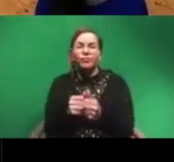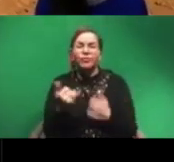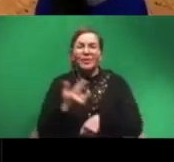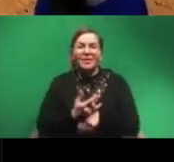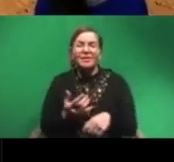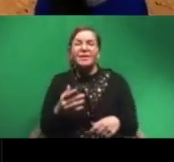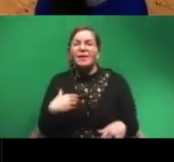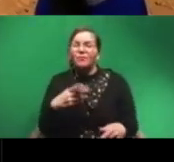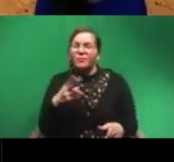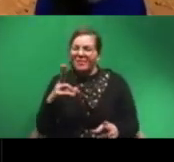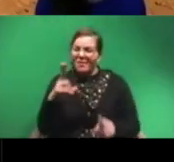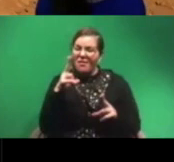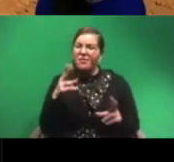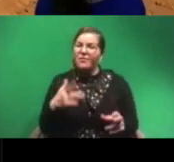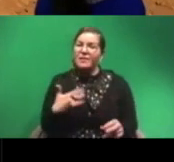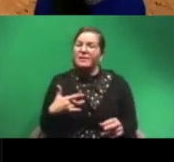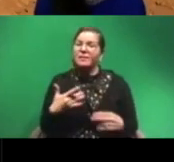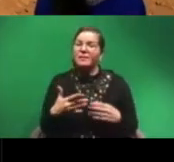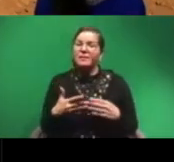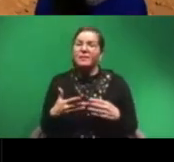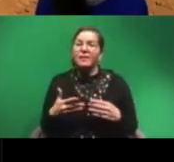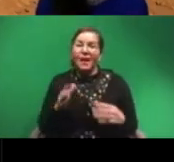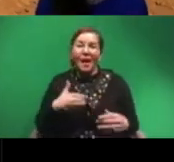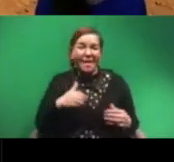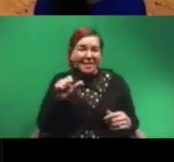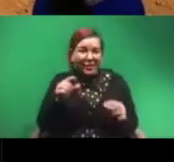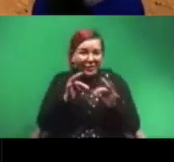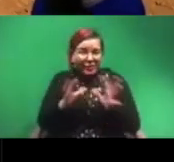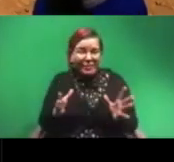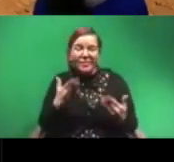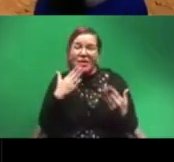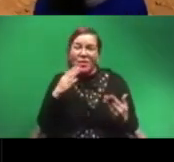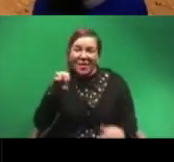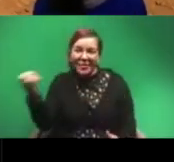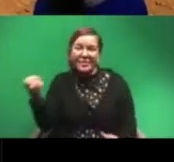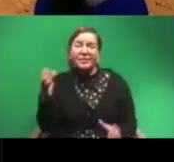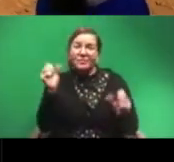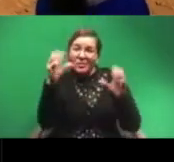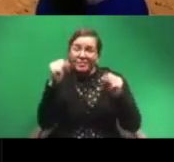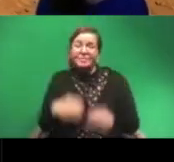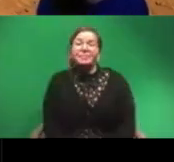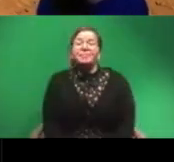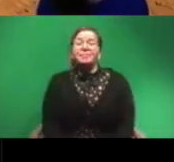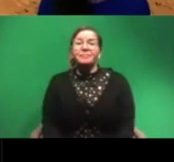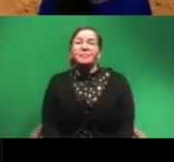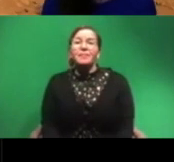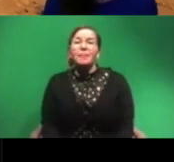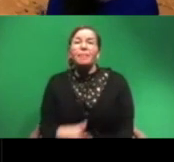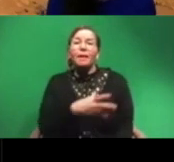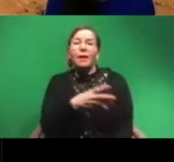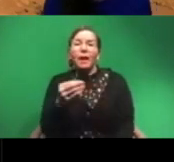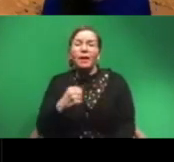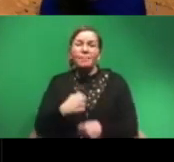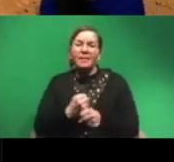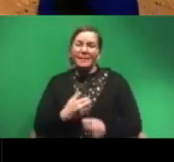so honored that even I have an ASL interpreter. So thank you, Aaron. That's awesome. And it makes me really